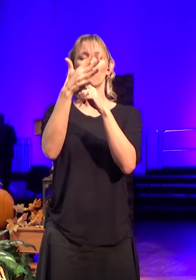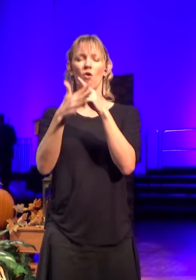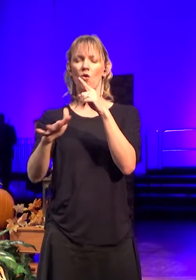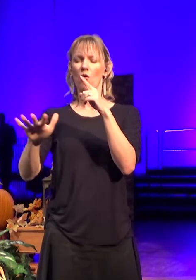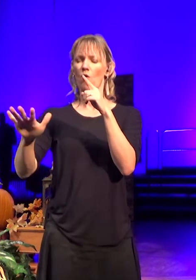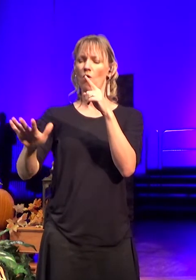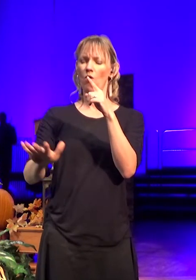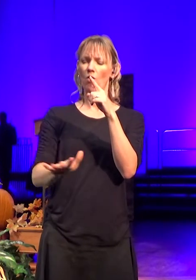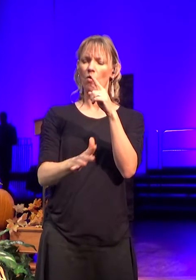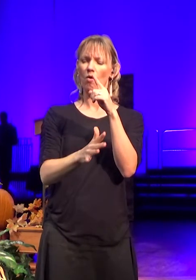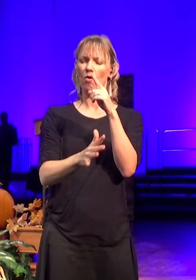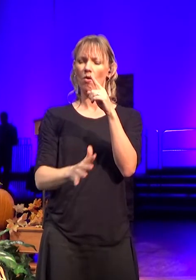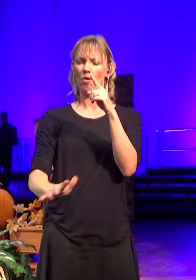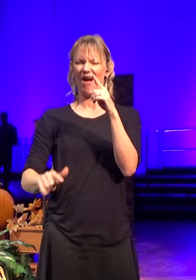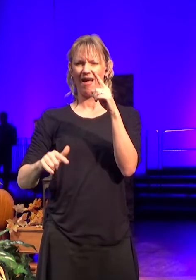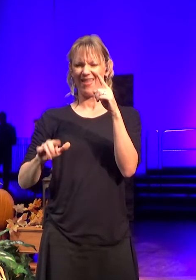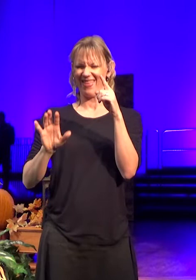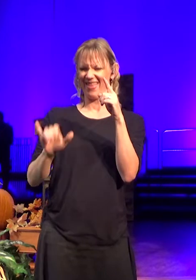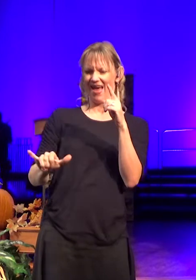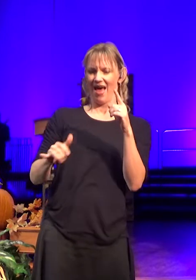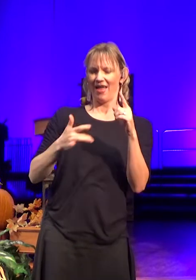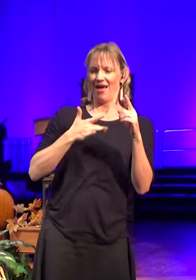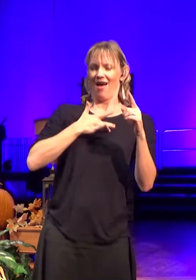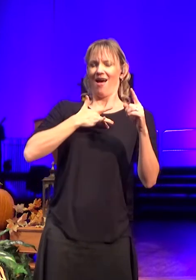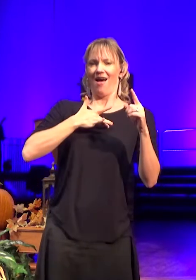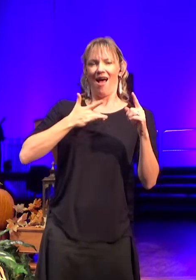I sense the breath of God.